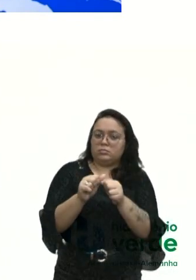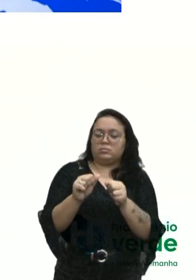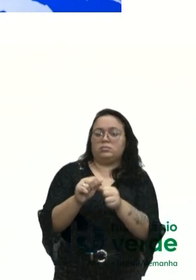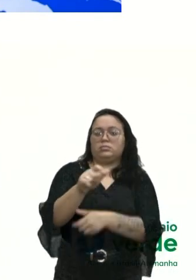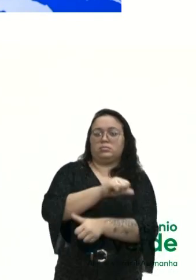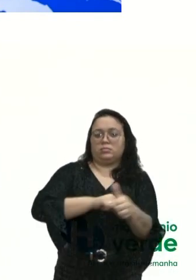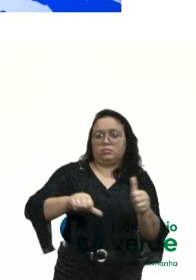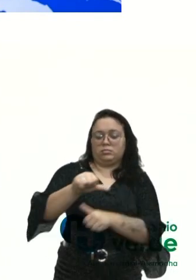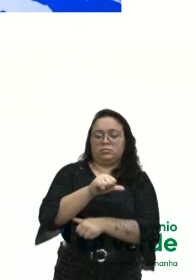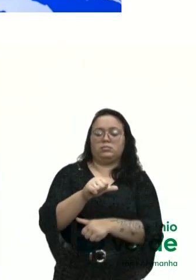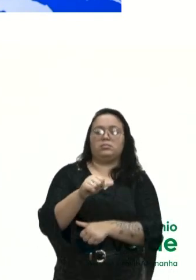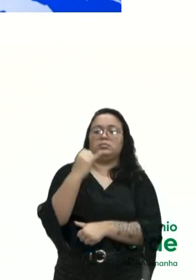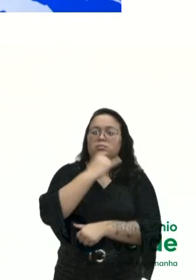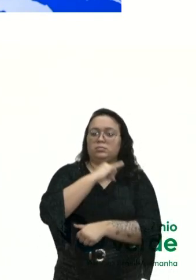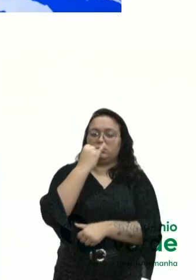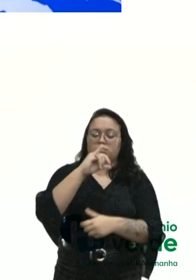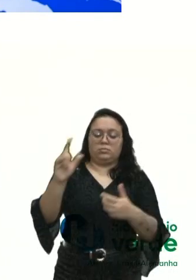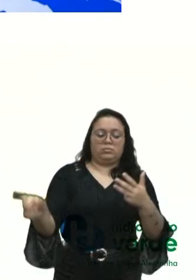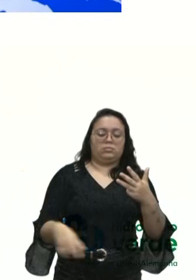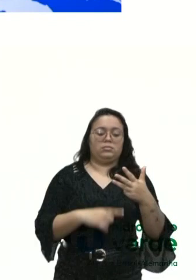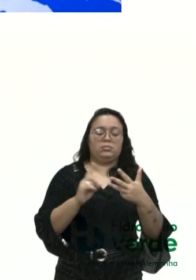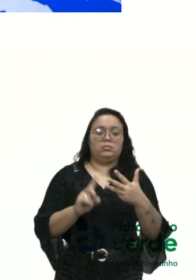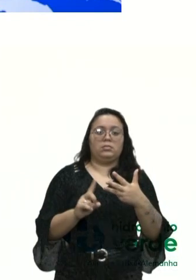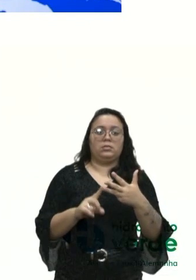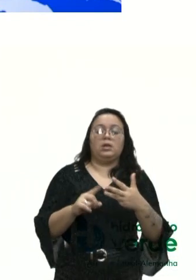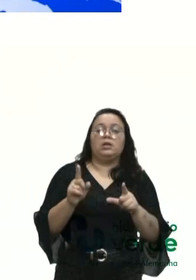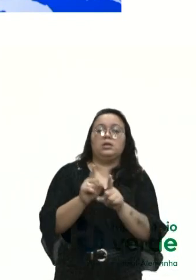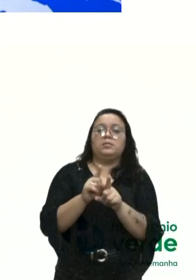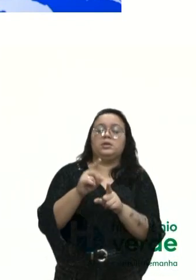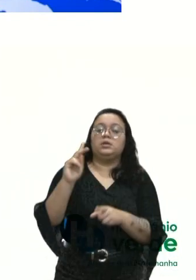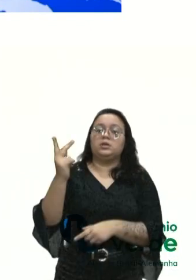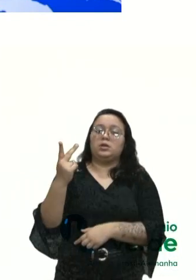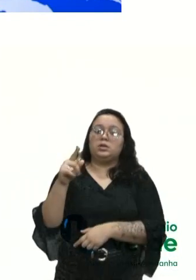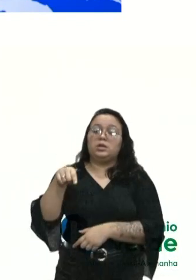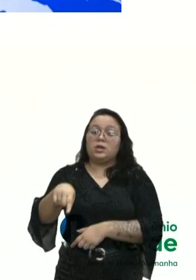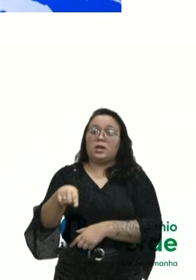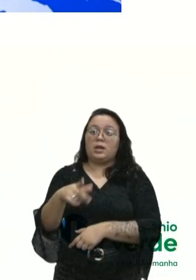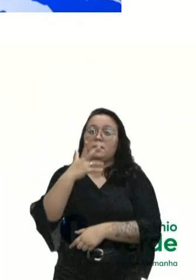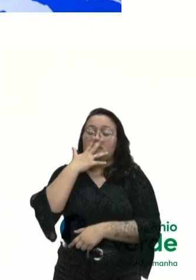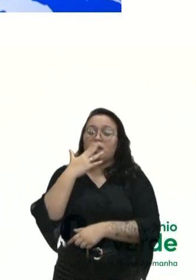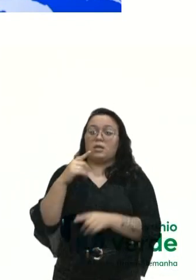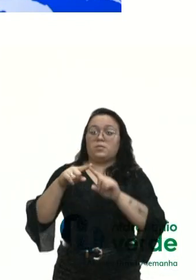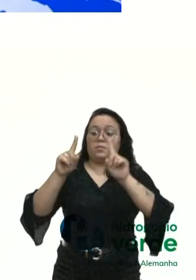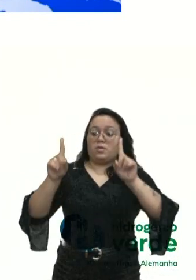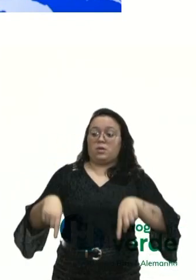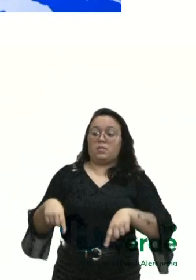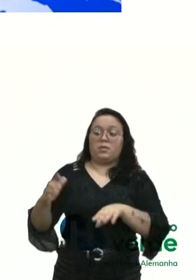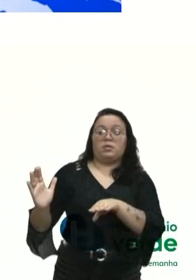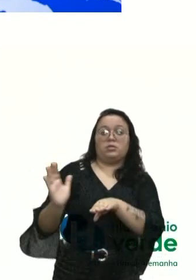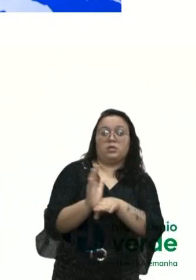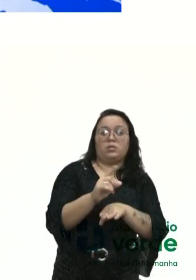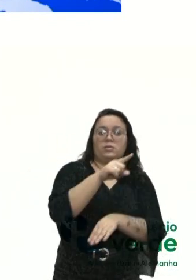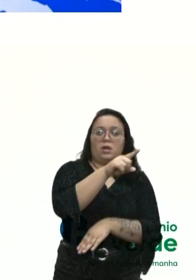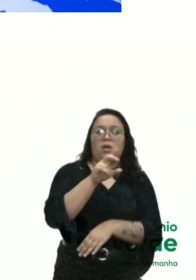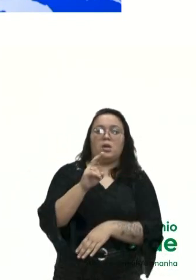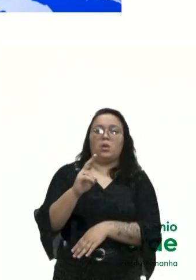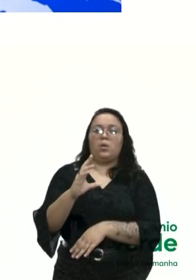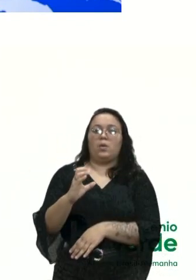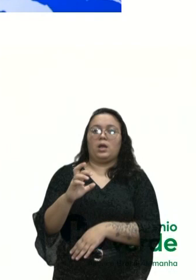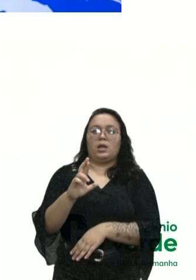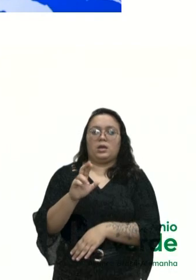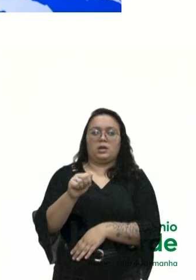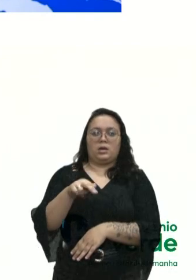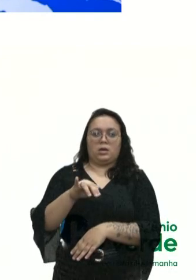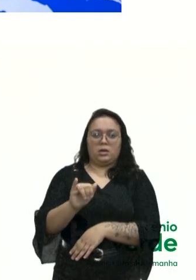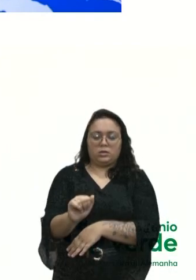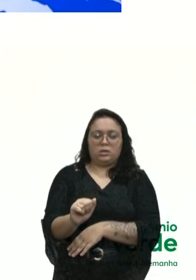final também, transition, and at the end, o hidrogênio é um programa de recuperação da Ucrânia. it's a Isso recovery agora não tem program nada a ver com also o for the Brasil, Ukraine, and mas, has nothing to do with Brazil,